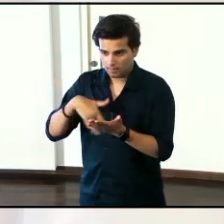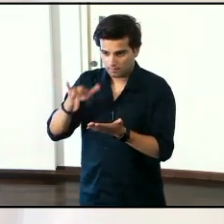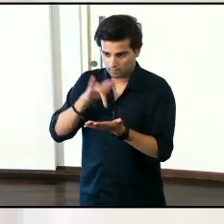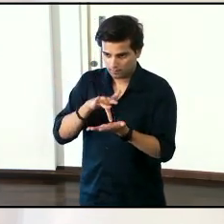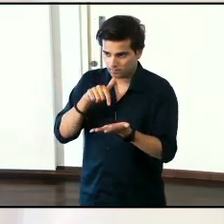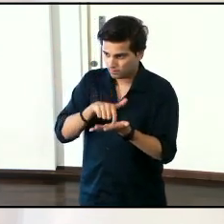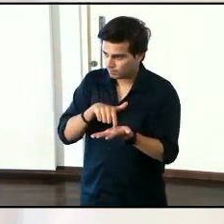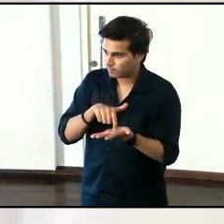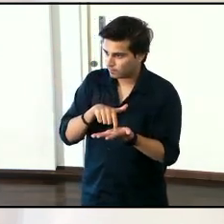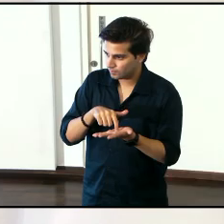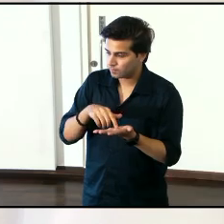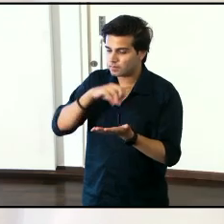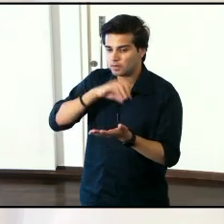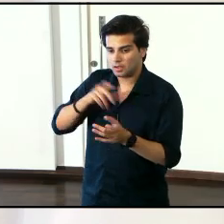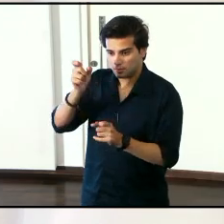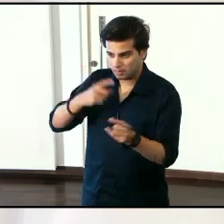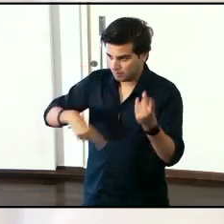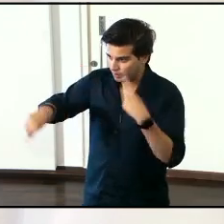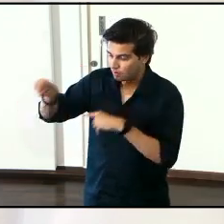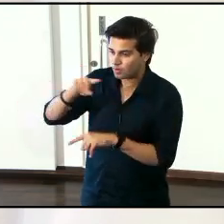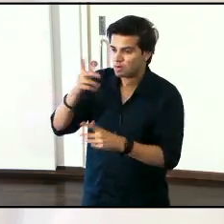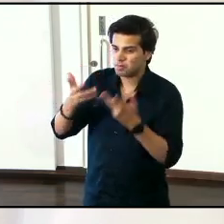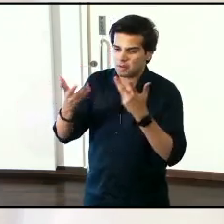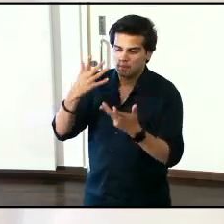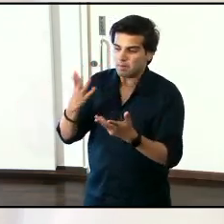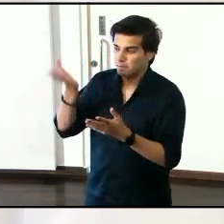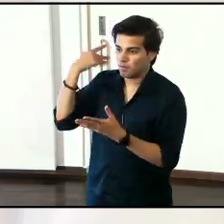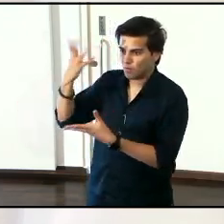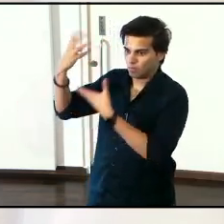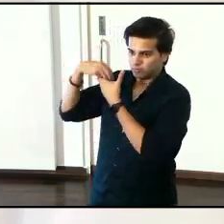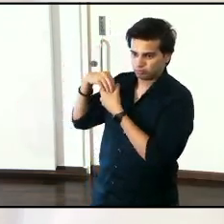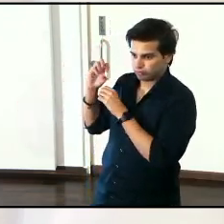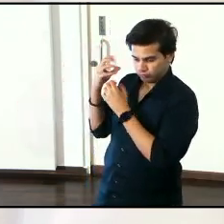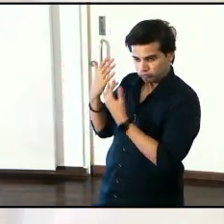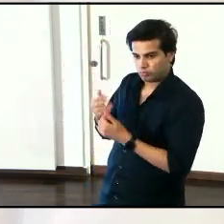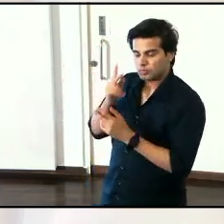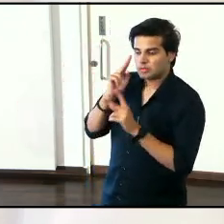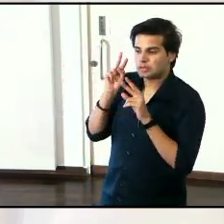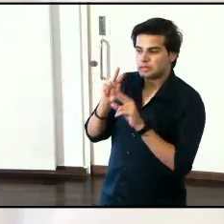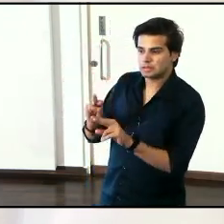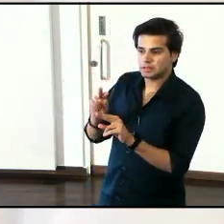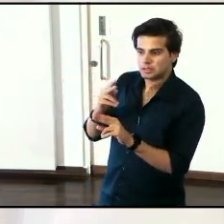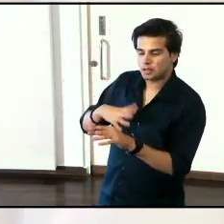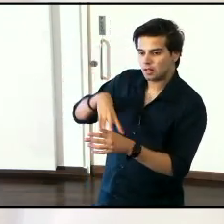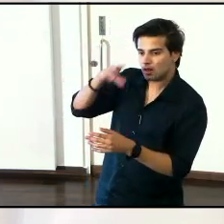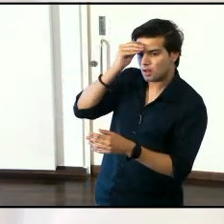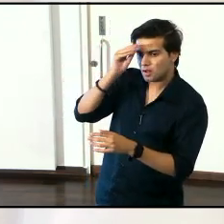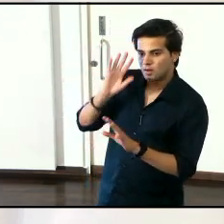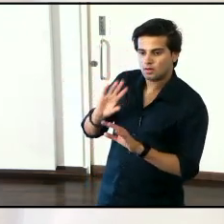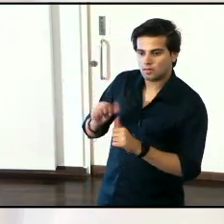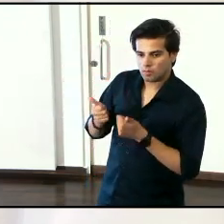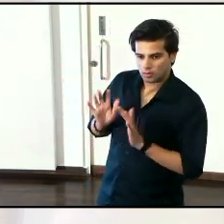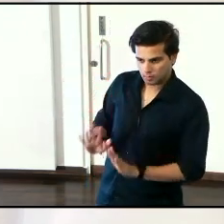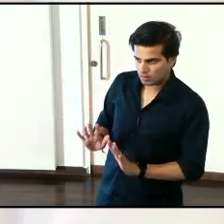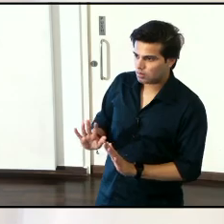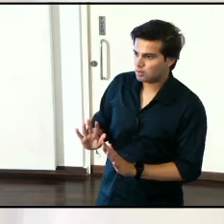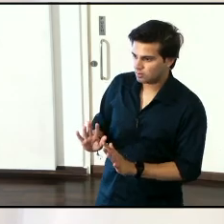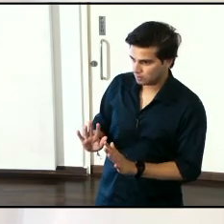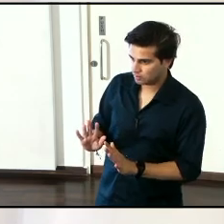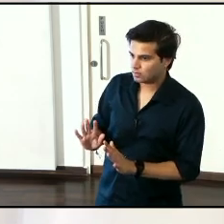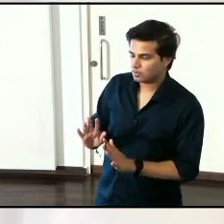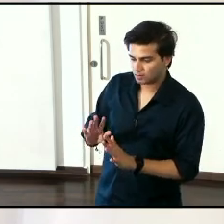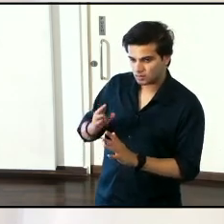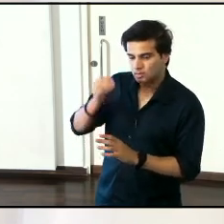where younger people who may not have been part of that movement will not just study this, but they will also